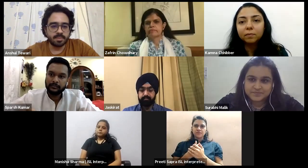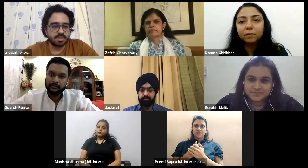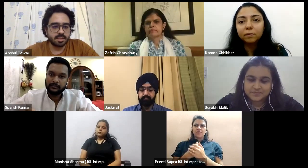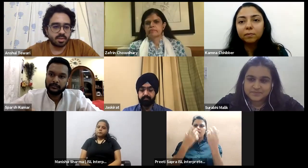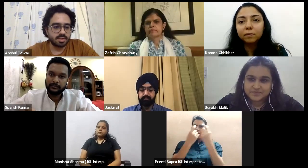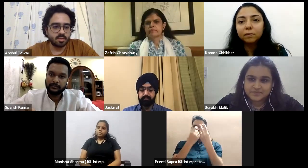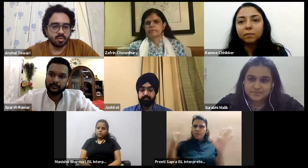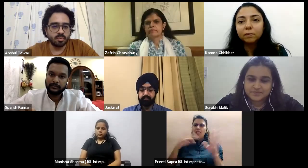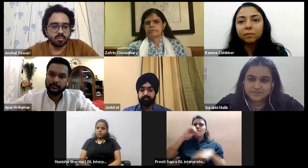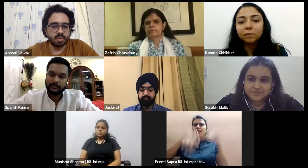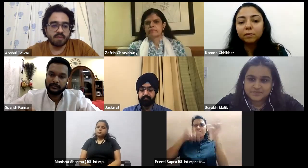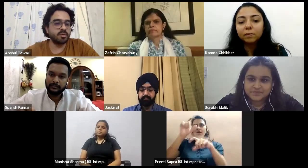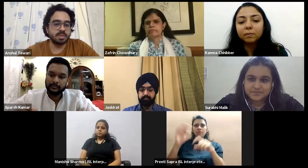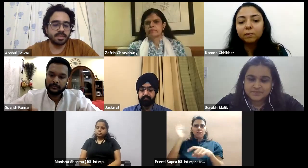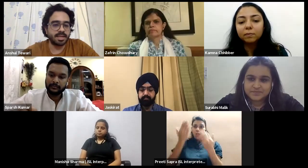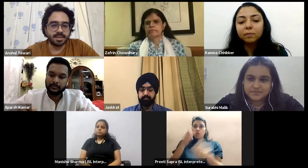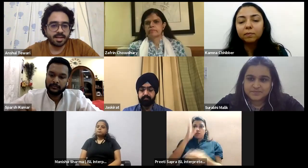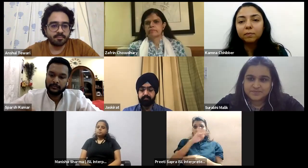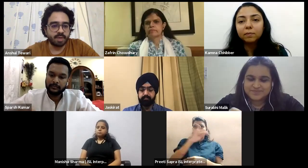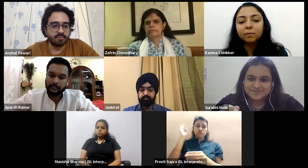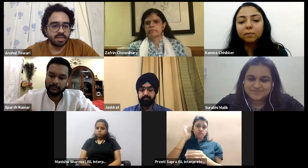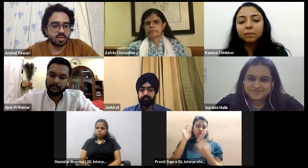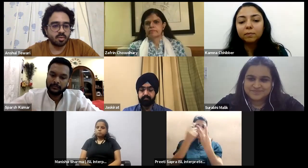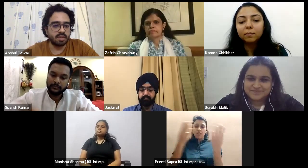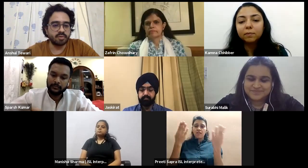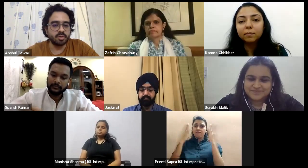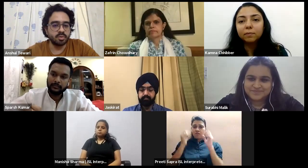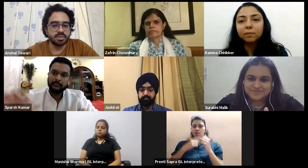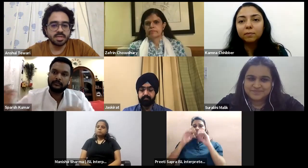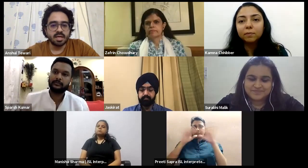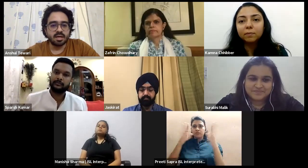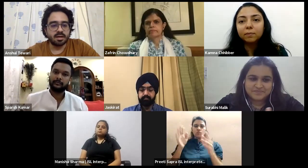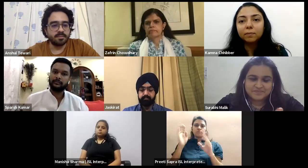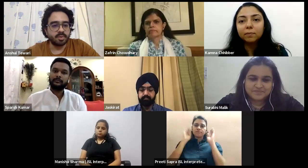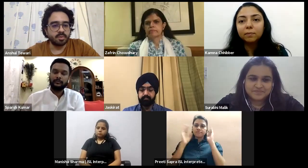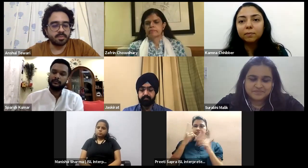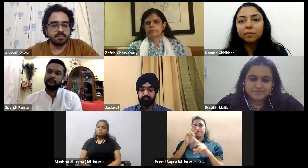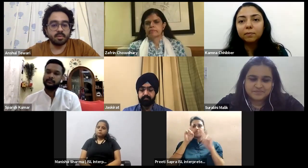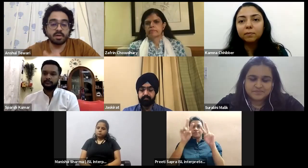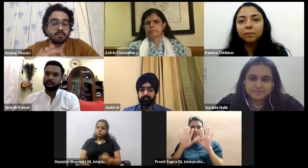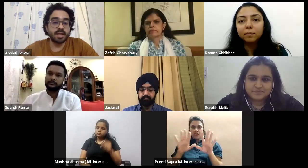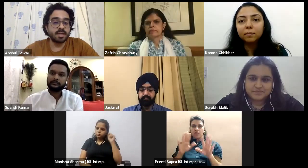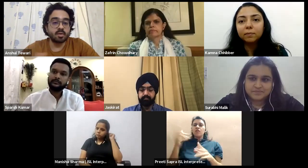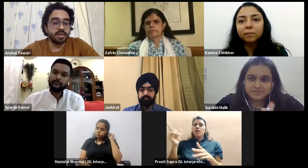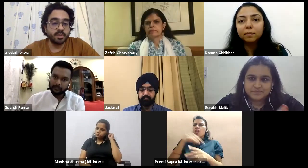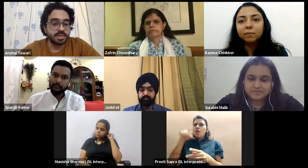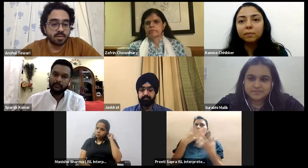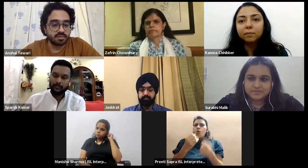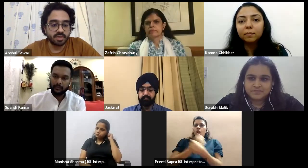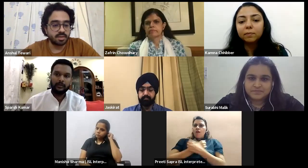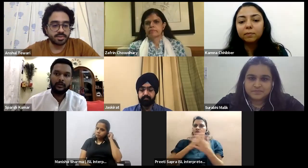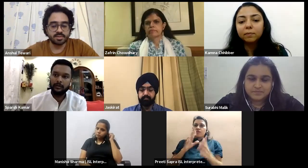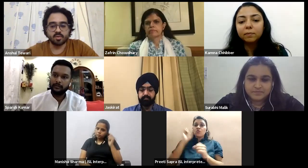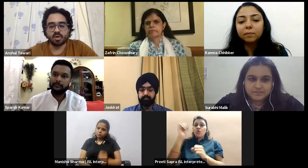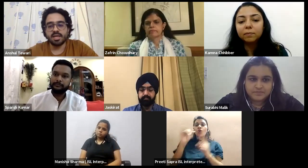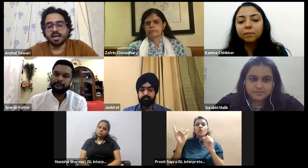young people listening to us who would love to do something like that. I'm very sure, who would love to use, who would love to create their own videos countering